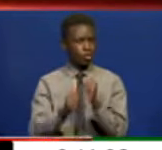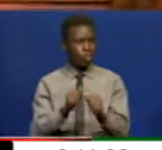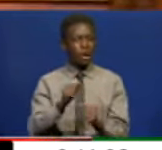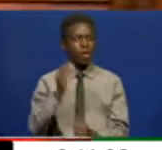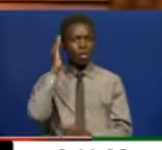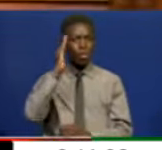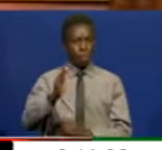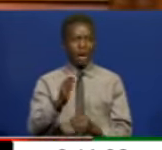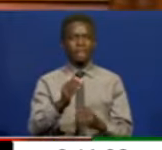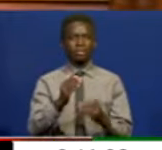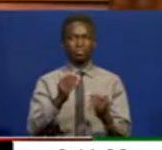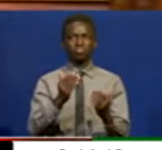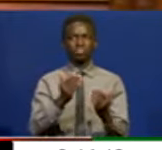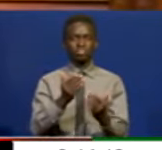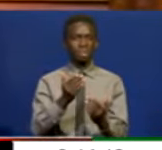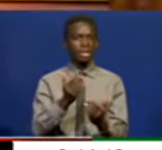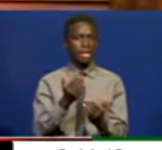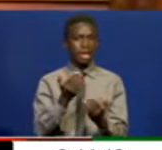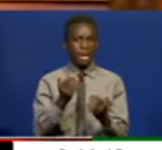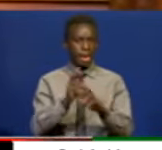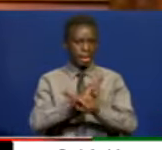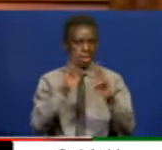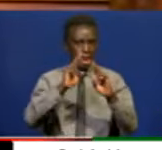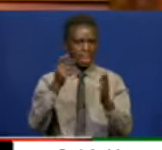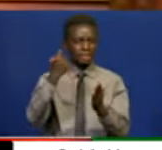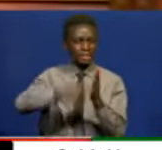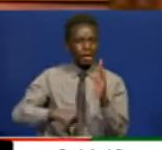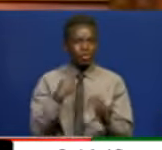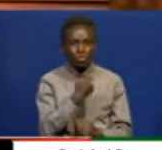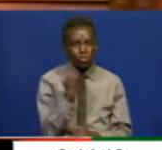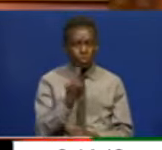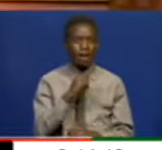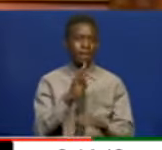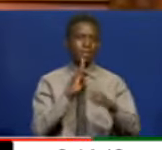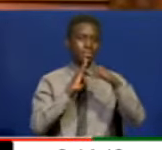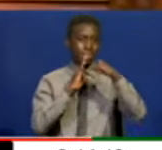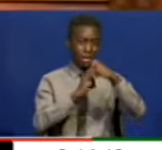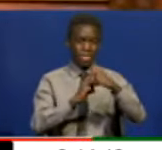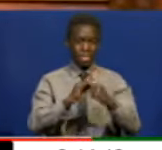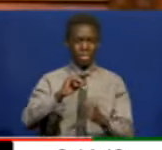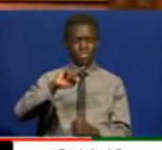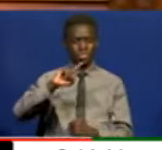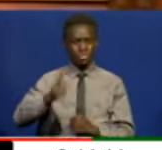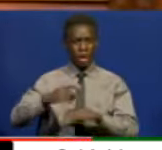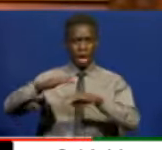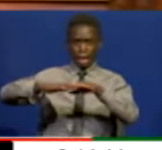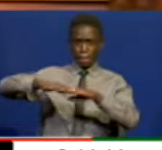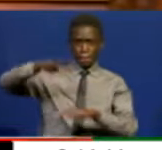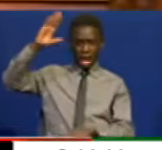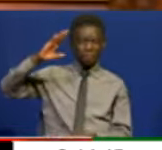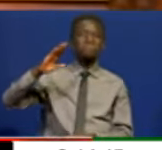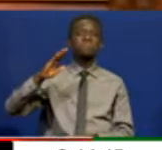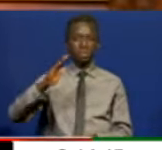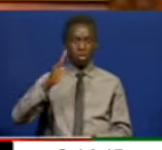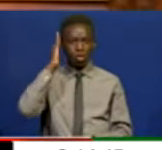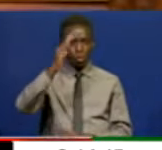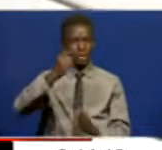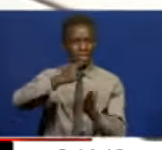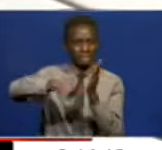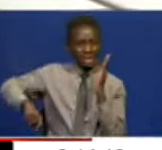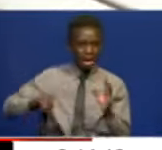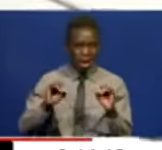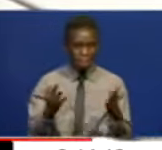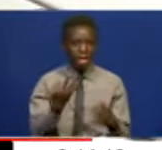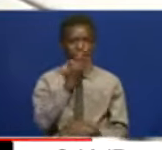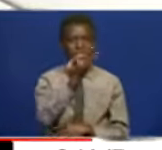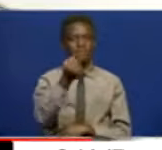employees earning incomes above 800,000 per month at the rate of 35%.